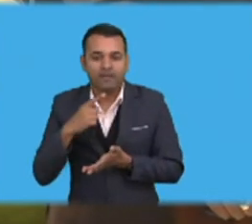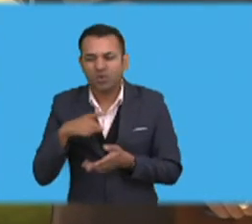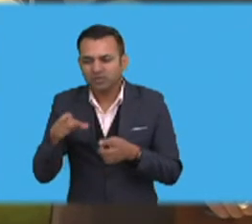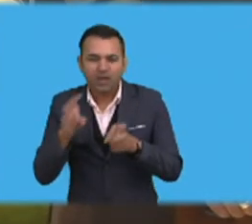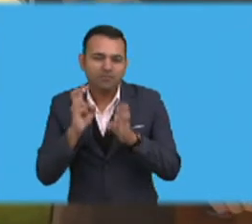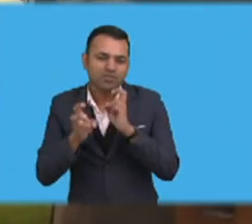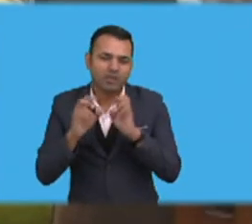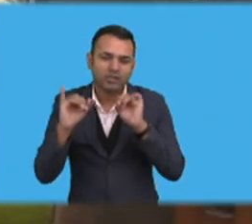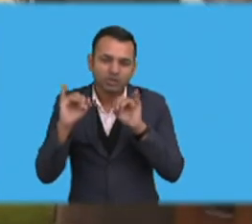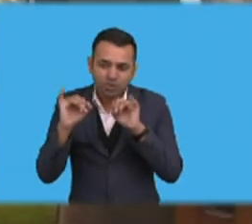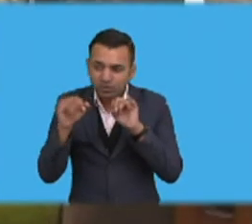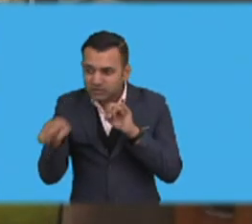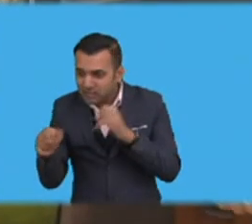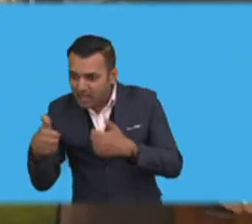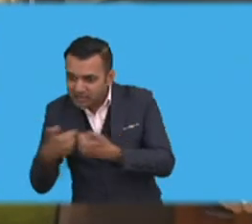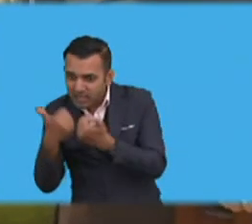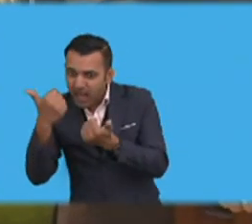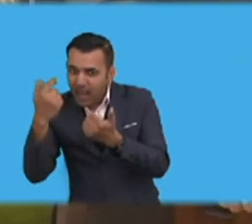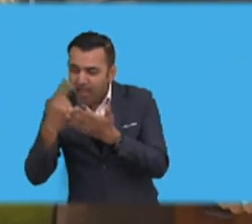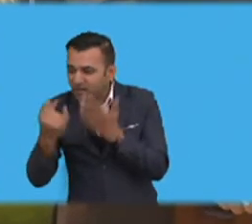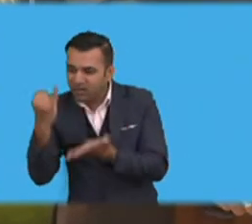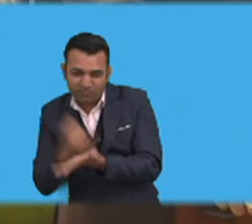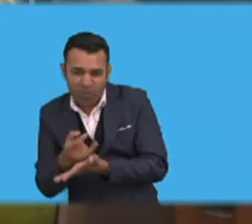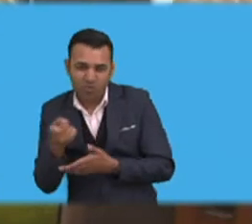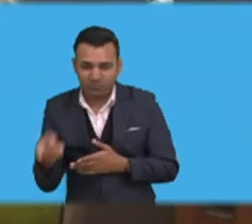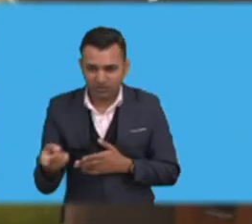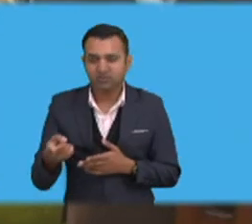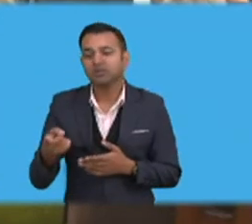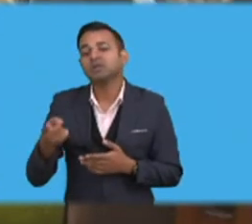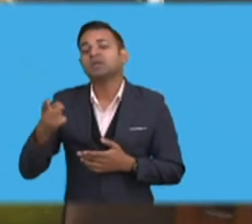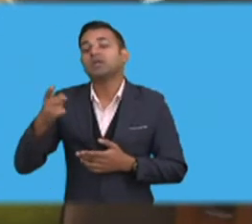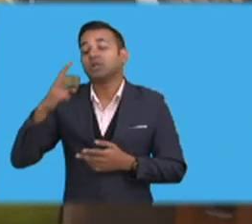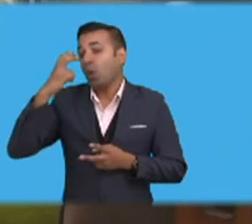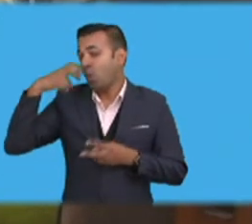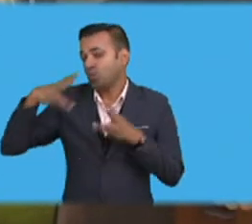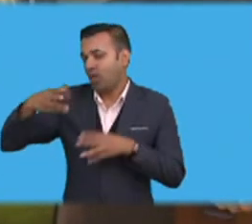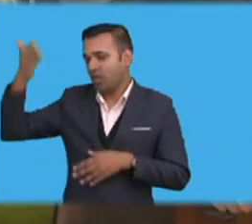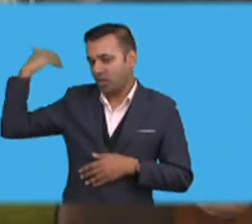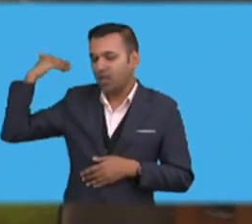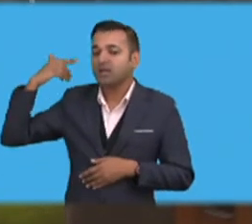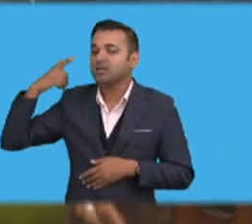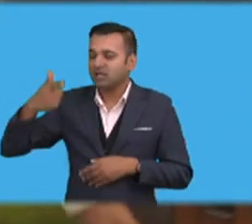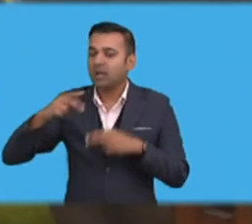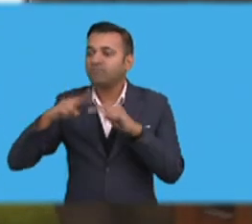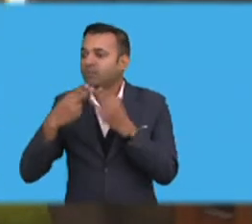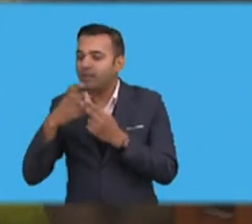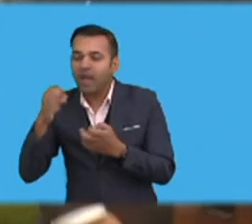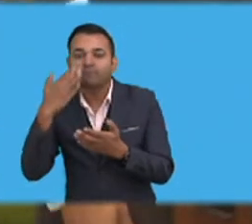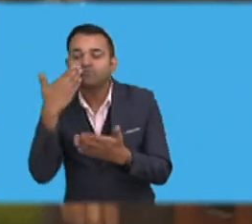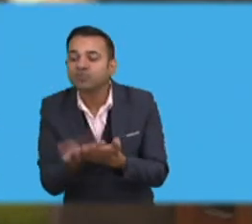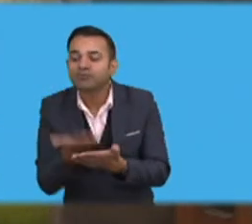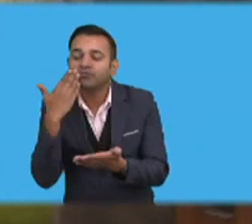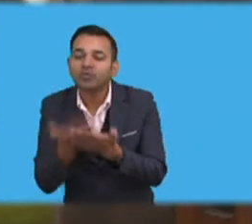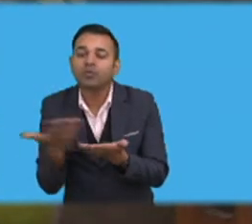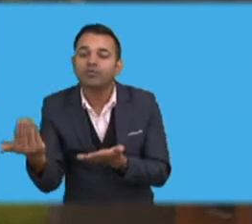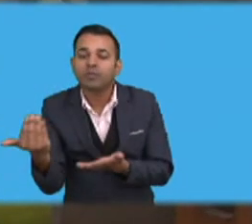fault. The family would have to establish fault. The payment would be made by the insurance company with deep pockets, who